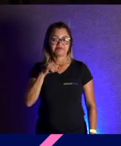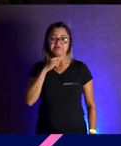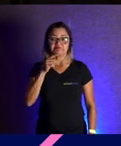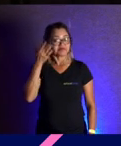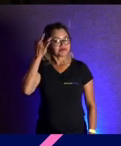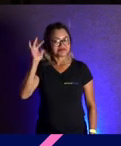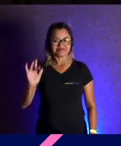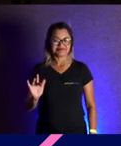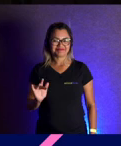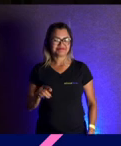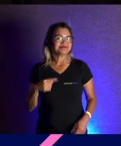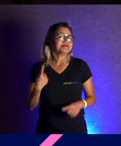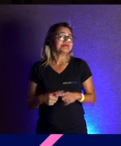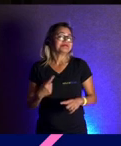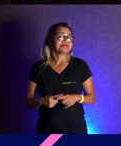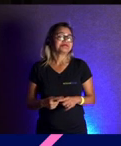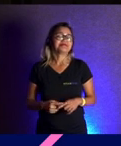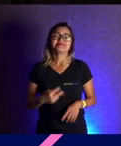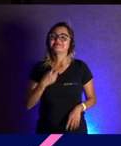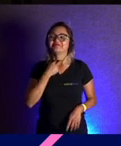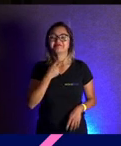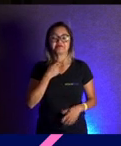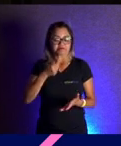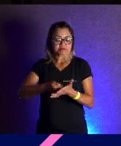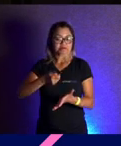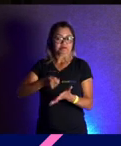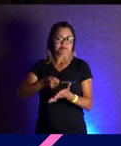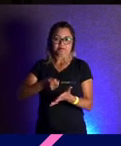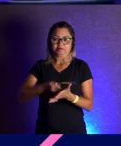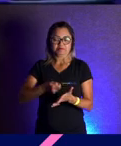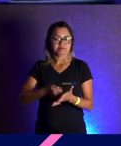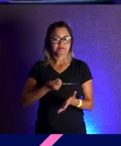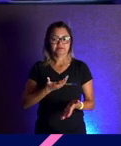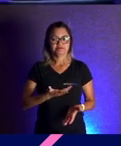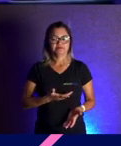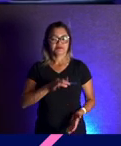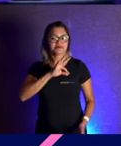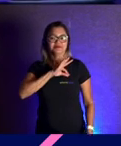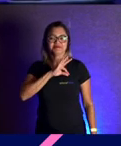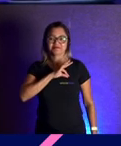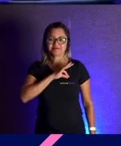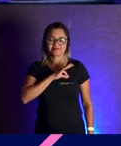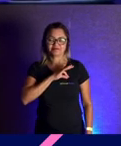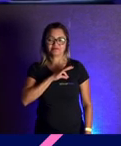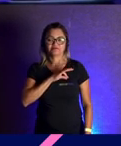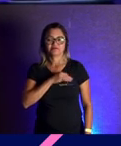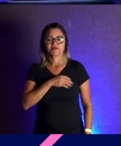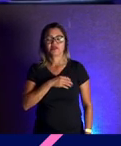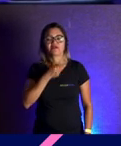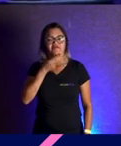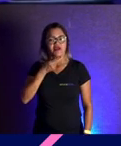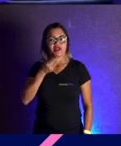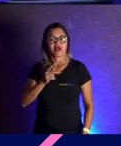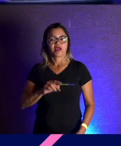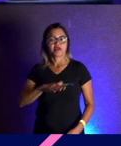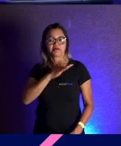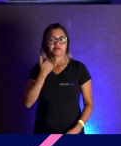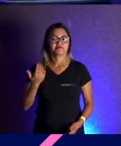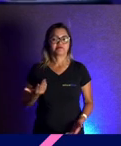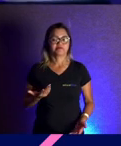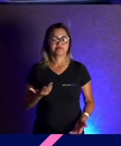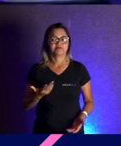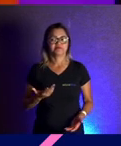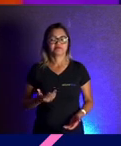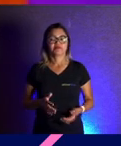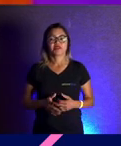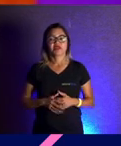because there is no requirement that the police report is homicide. That's different states. In technical and